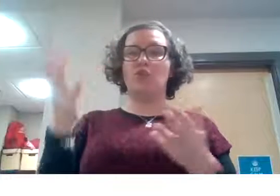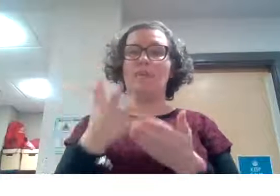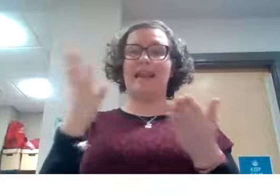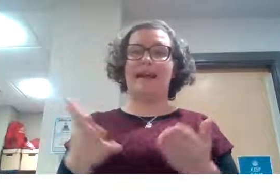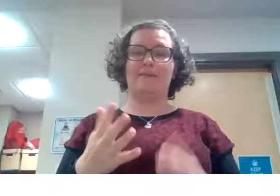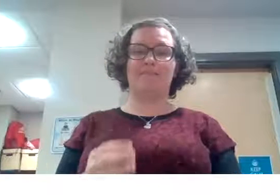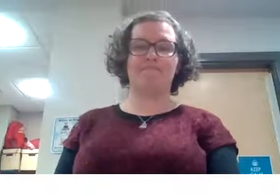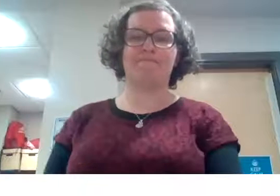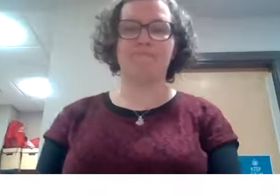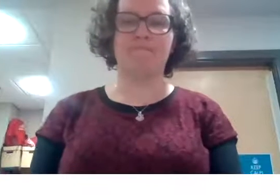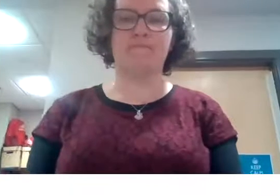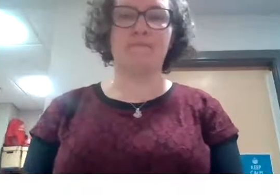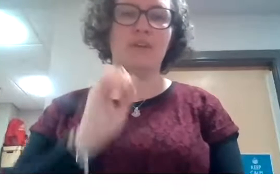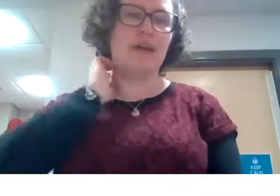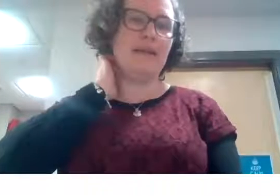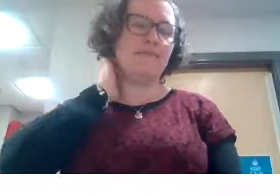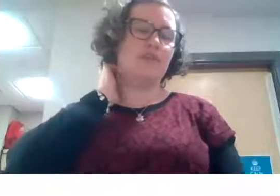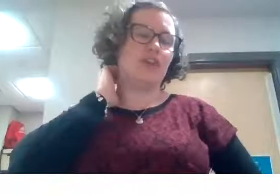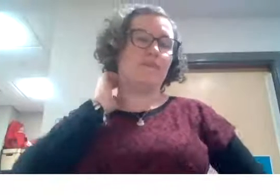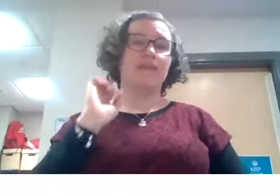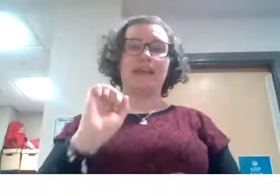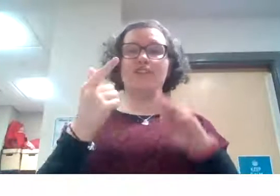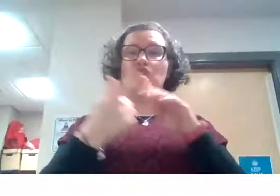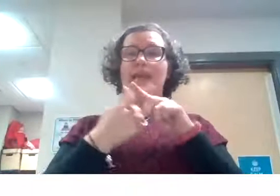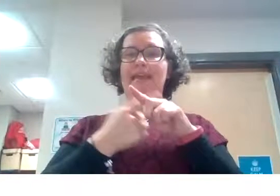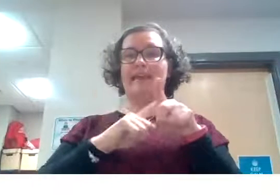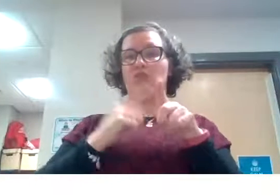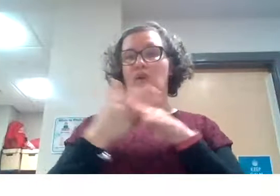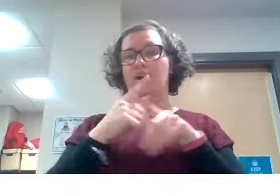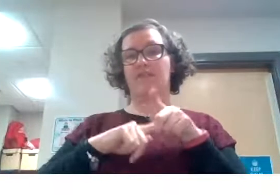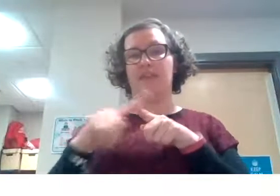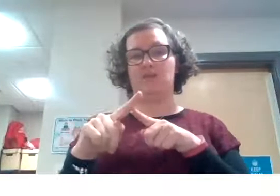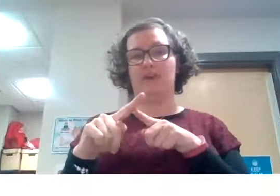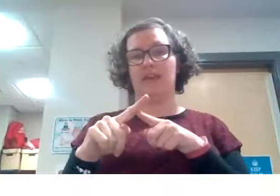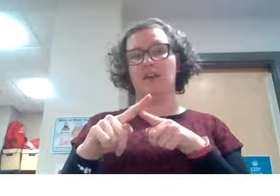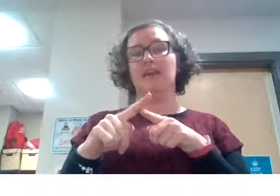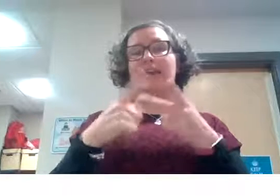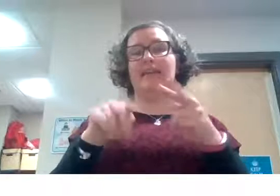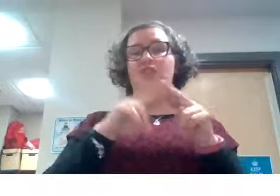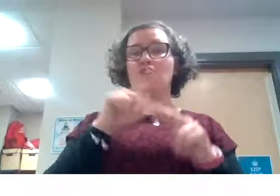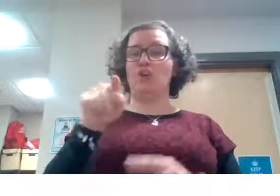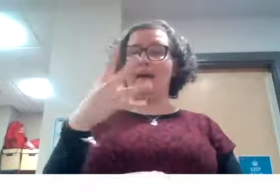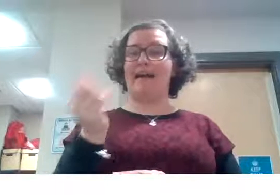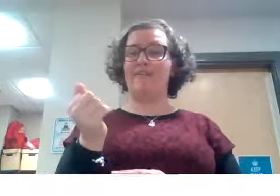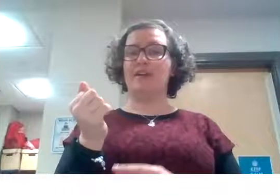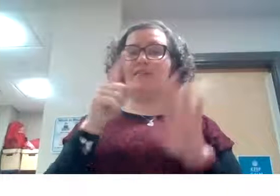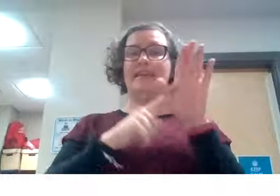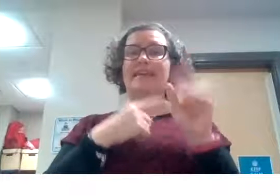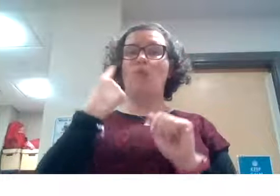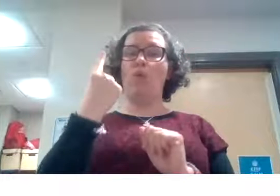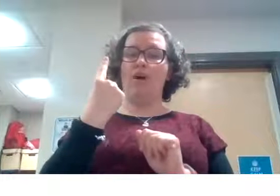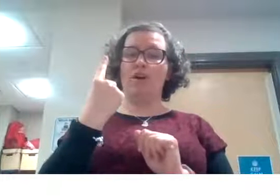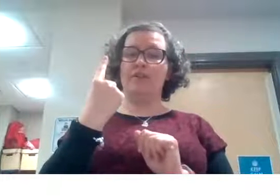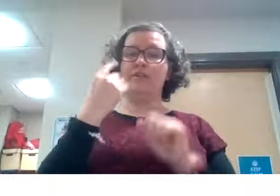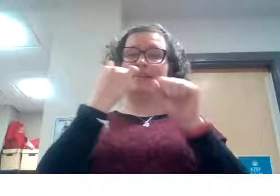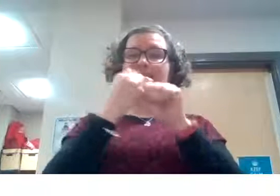know you can play. Okay, so here's your English work for this week. If you have the